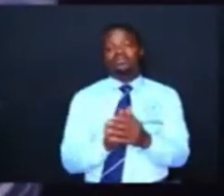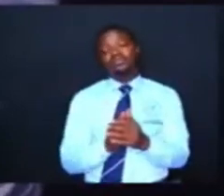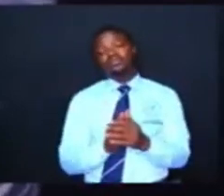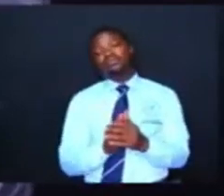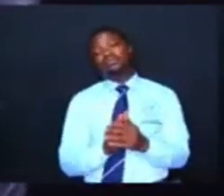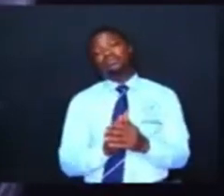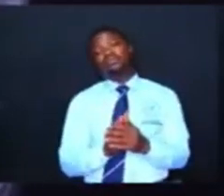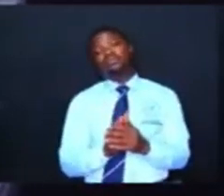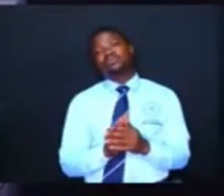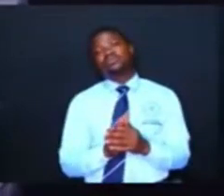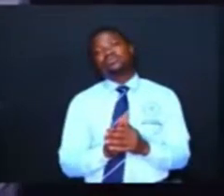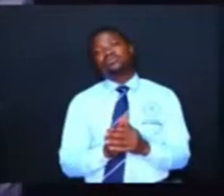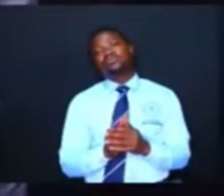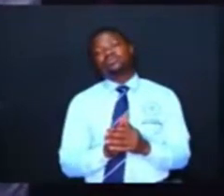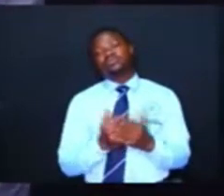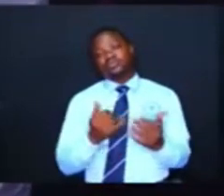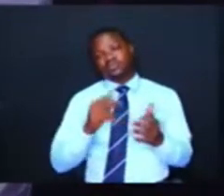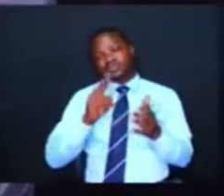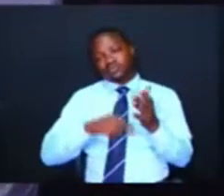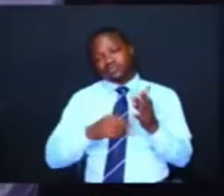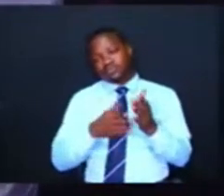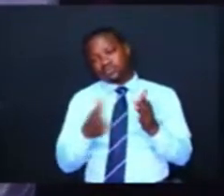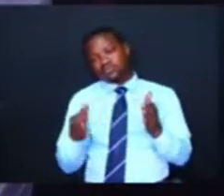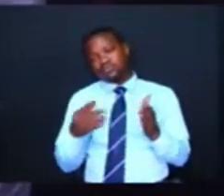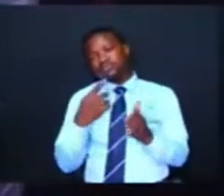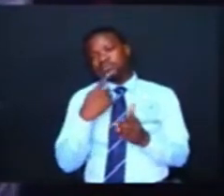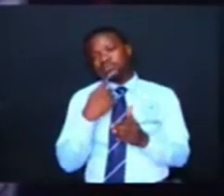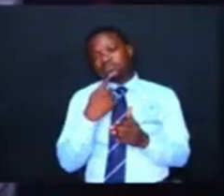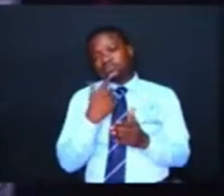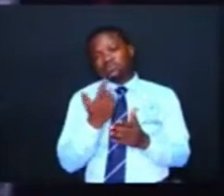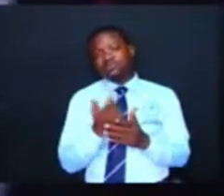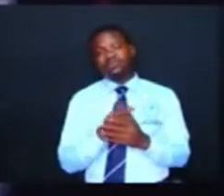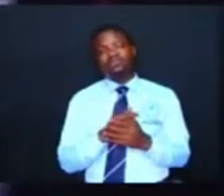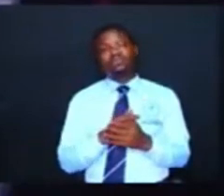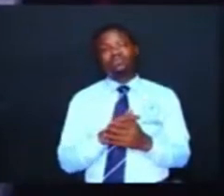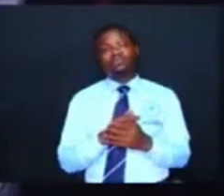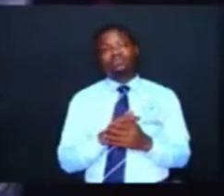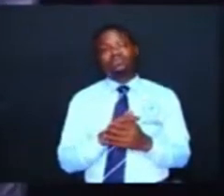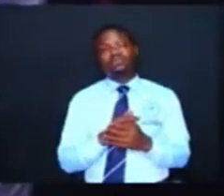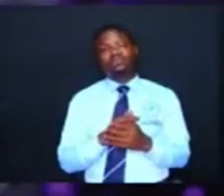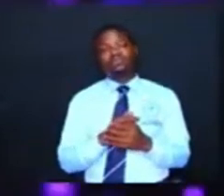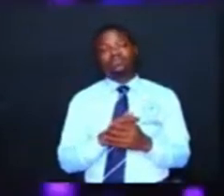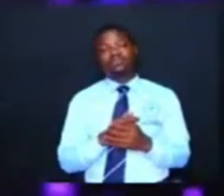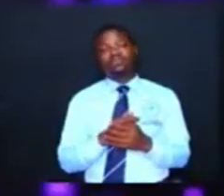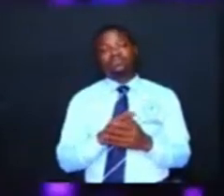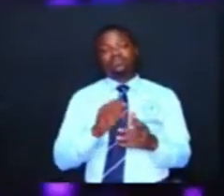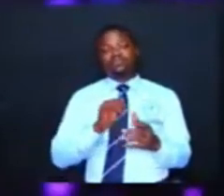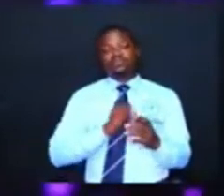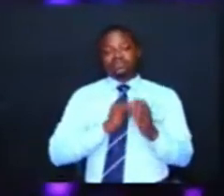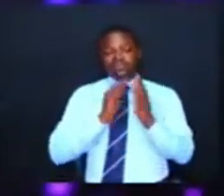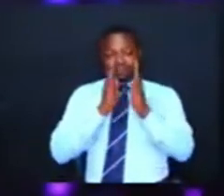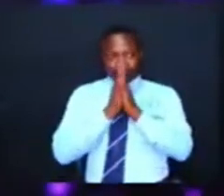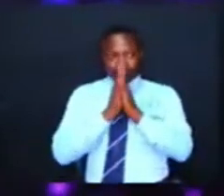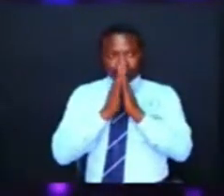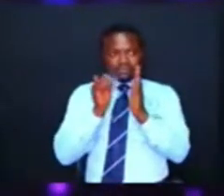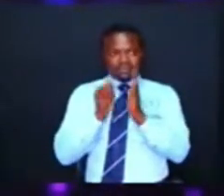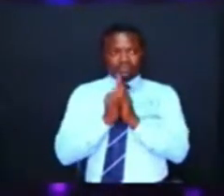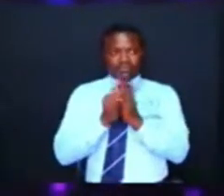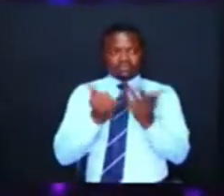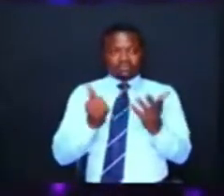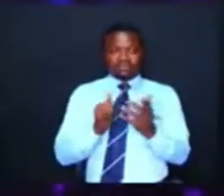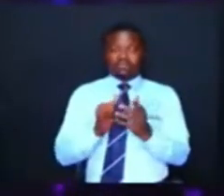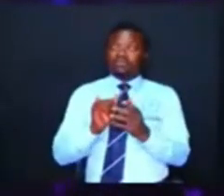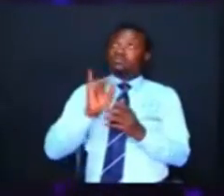verse 16 is the big one. Now, I pray that out of